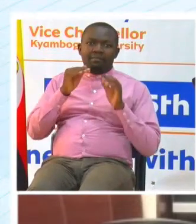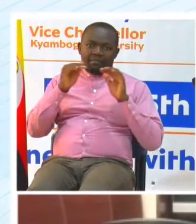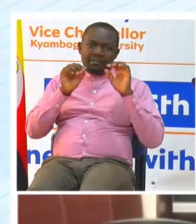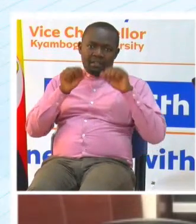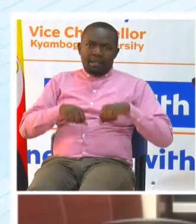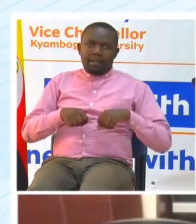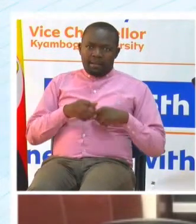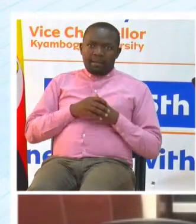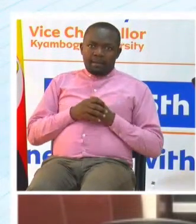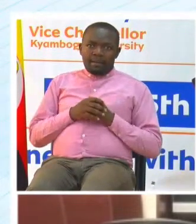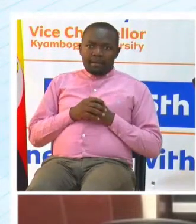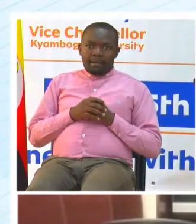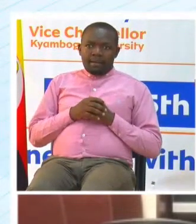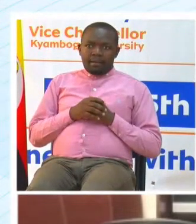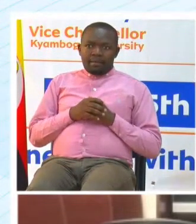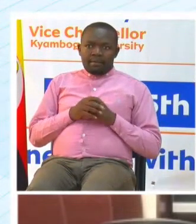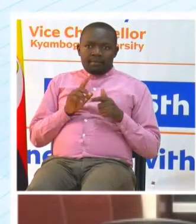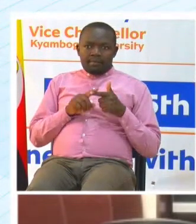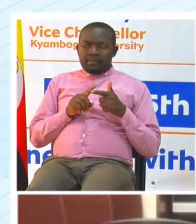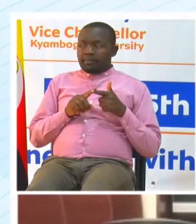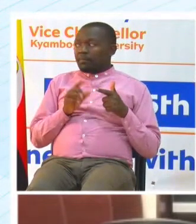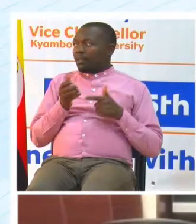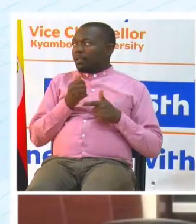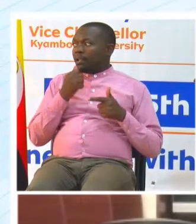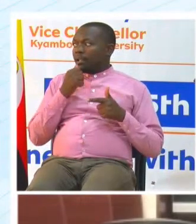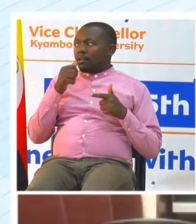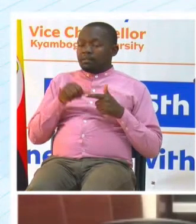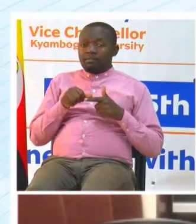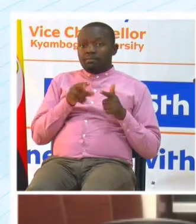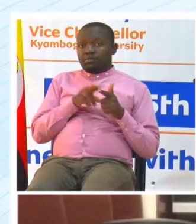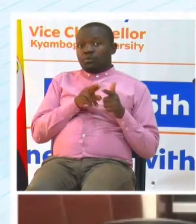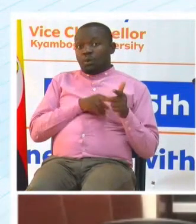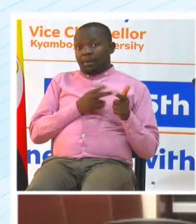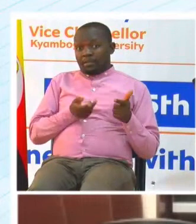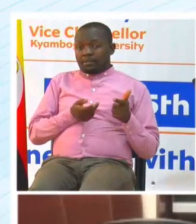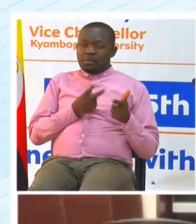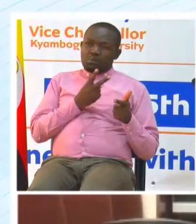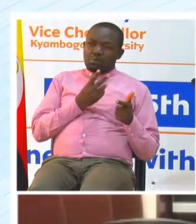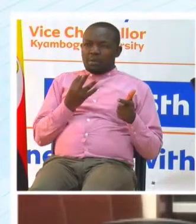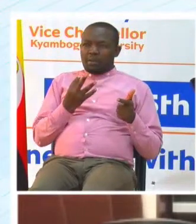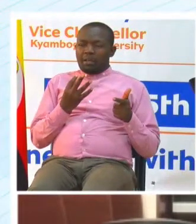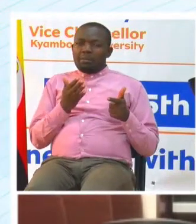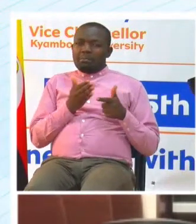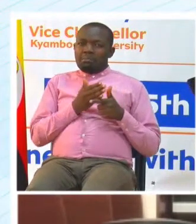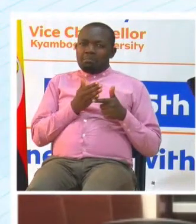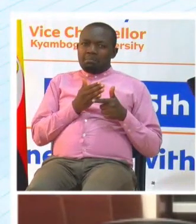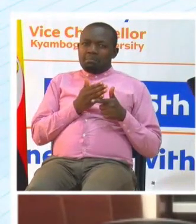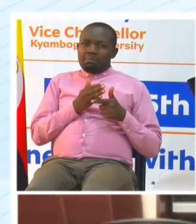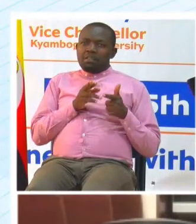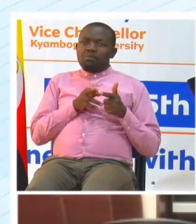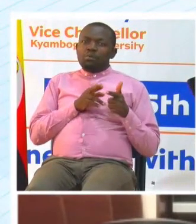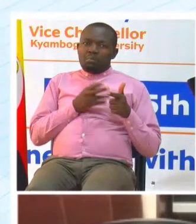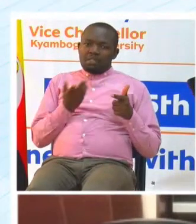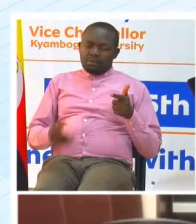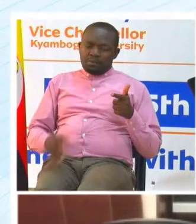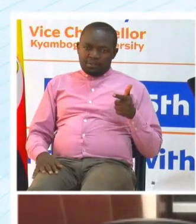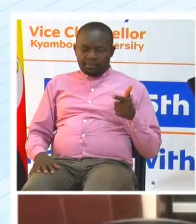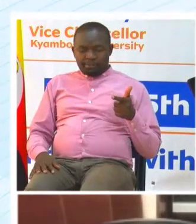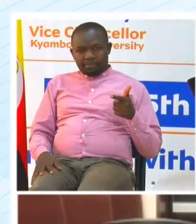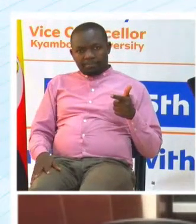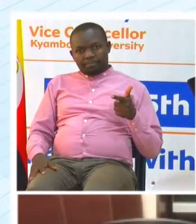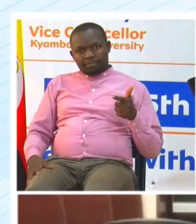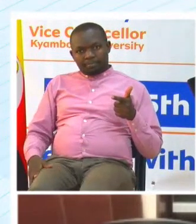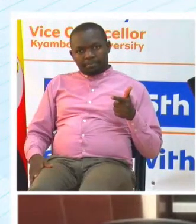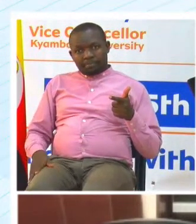You need letters of recommendations. Mostly there are 2 to 3, and